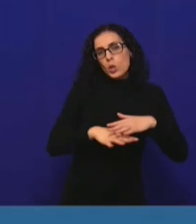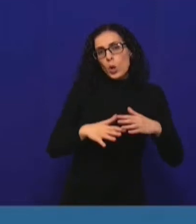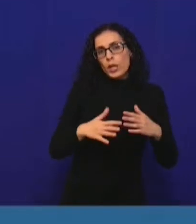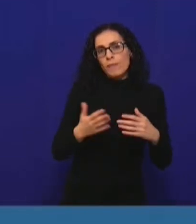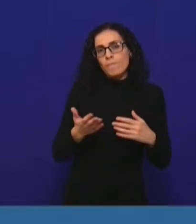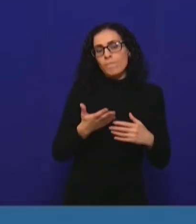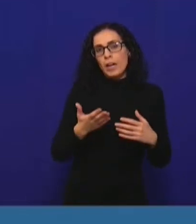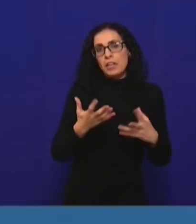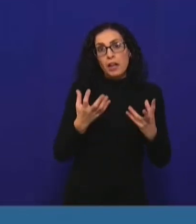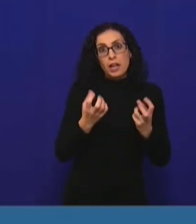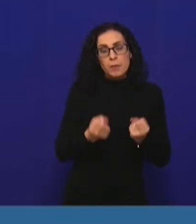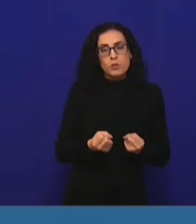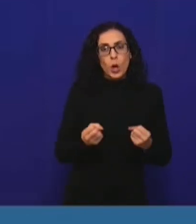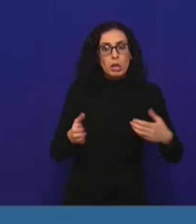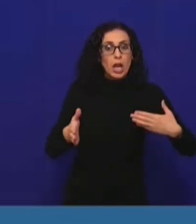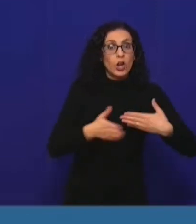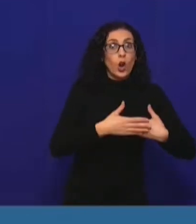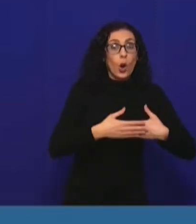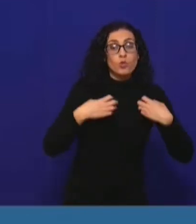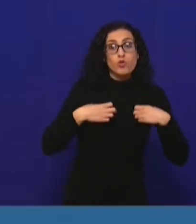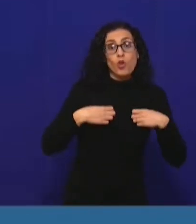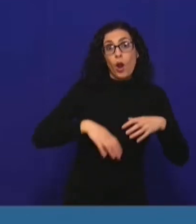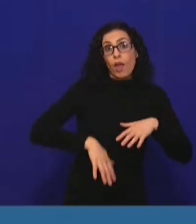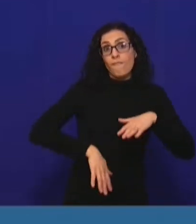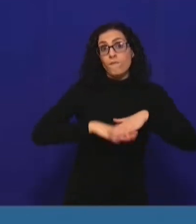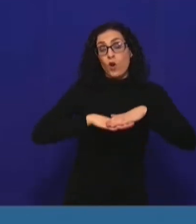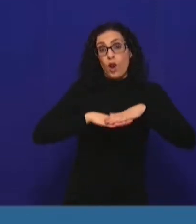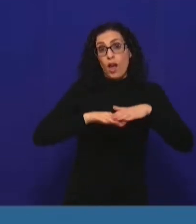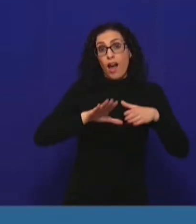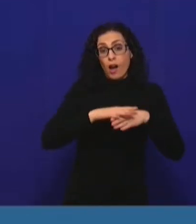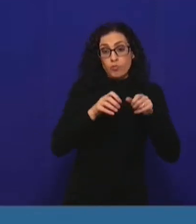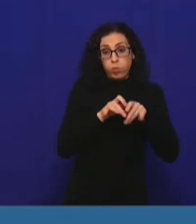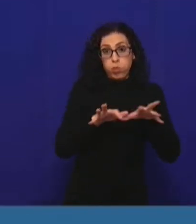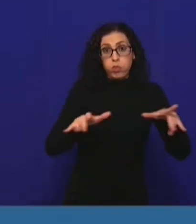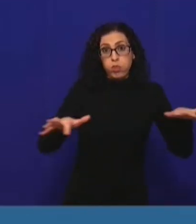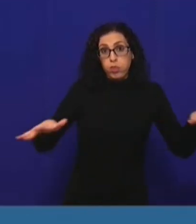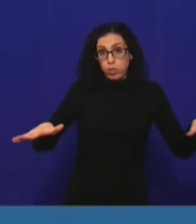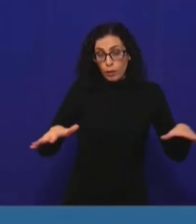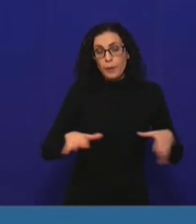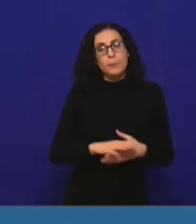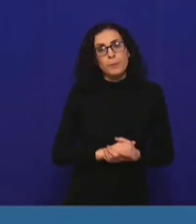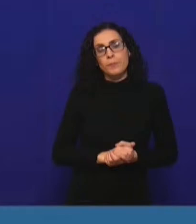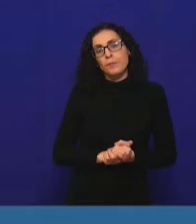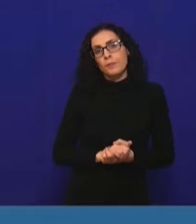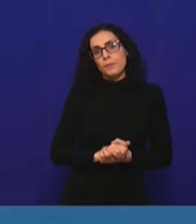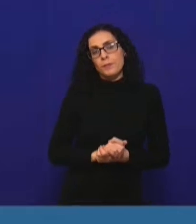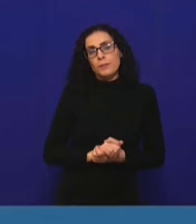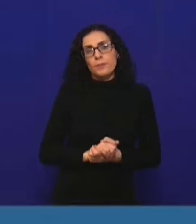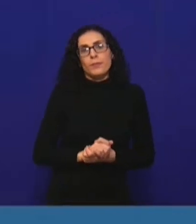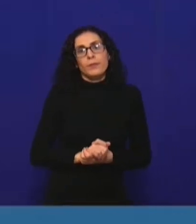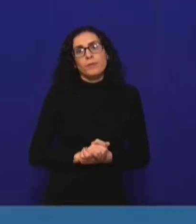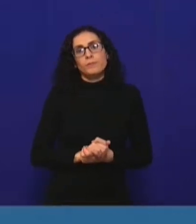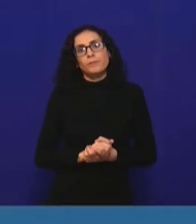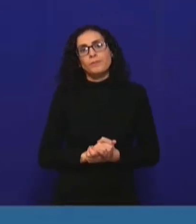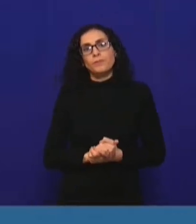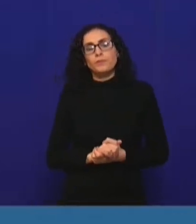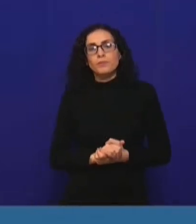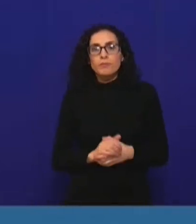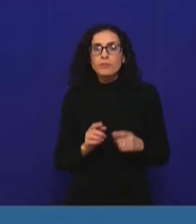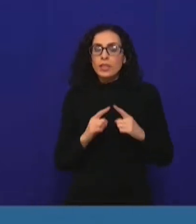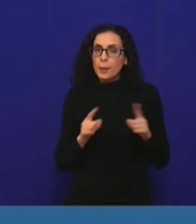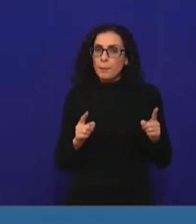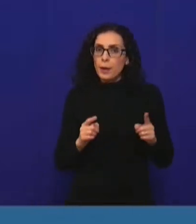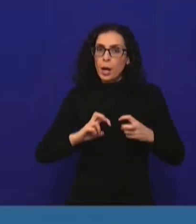inti kellek propju tagħlaq skola li x'inti tara l-infirxet iktar il-barra mill-gruppi tal fejn ikunu affettwati. Però